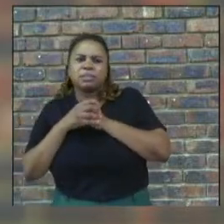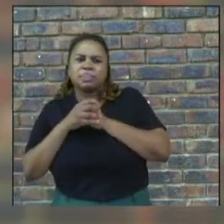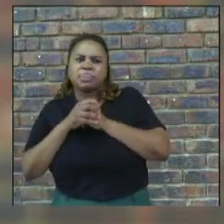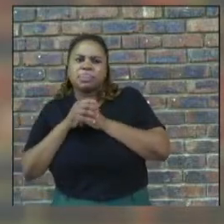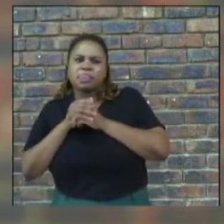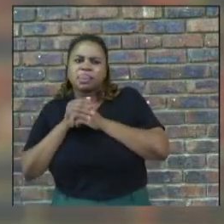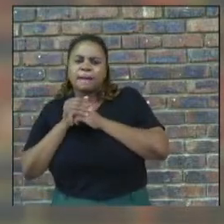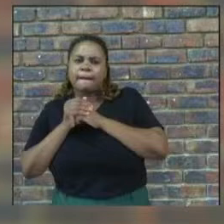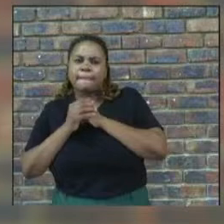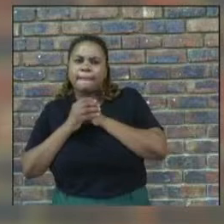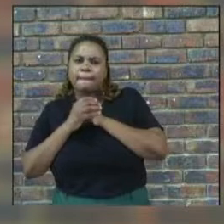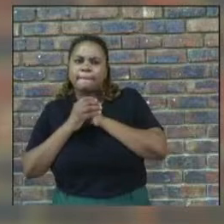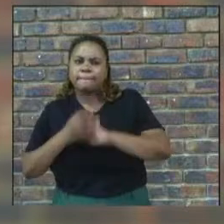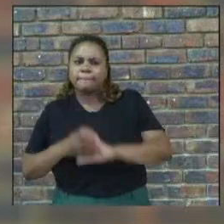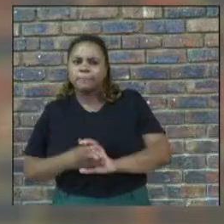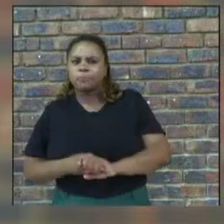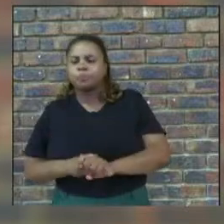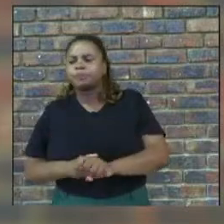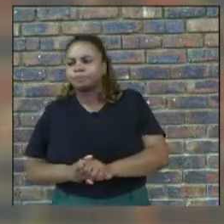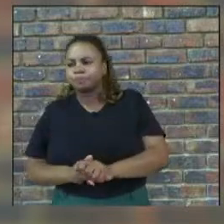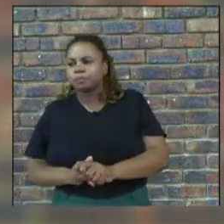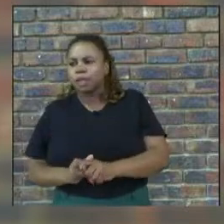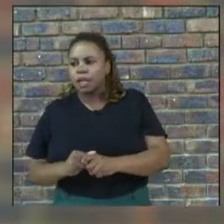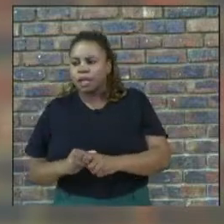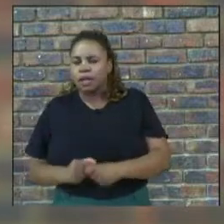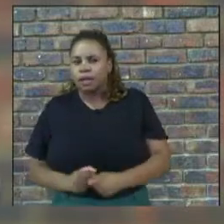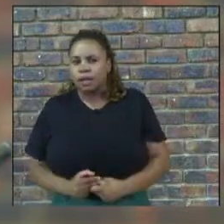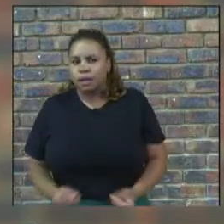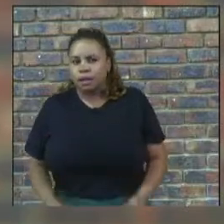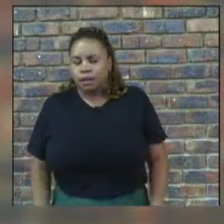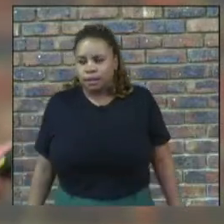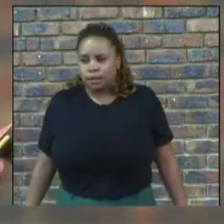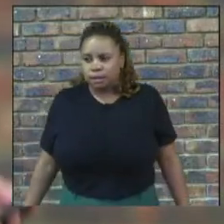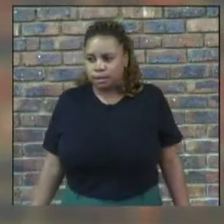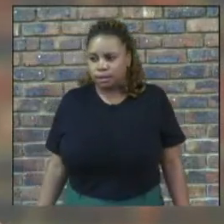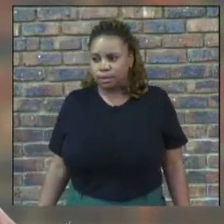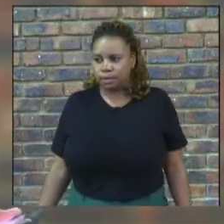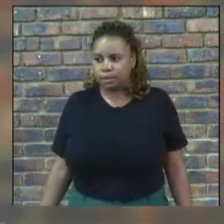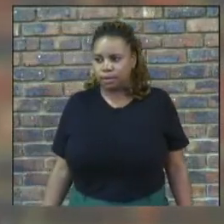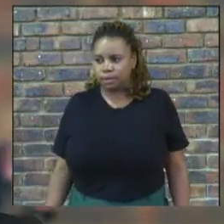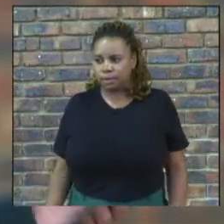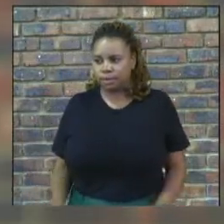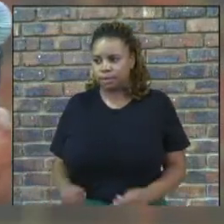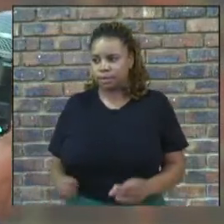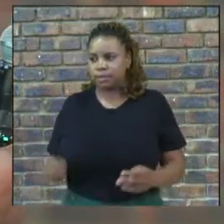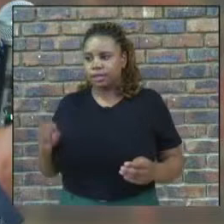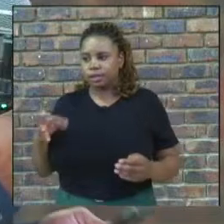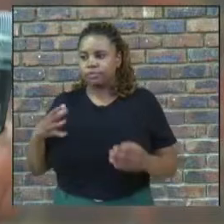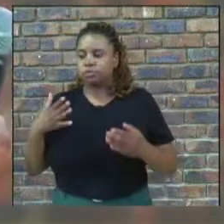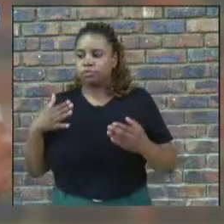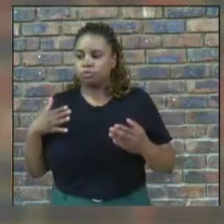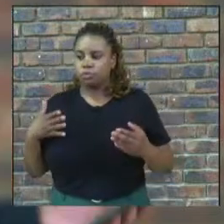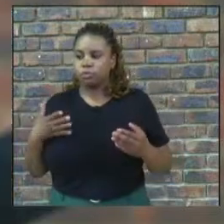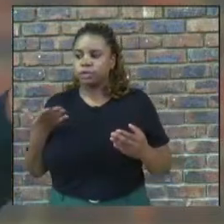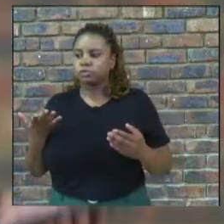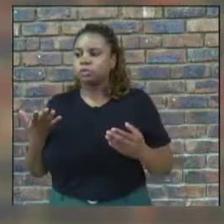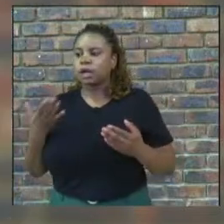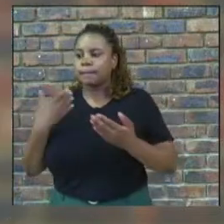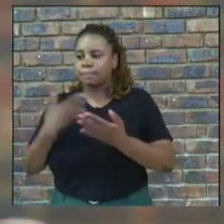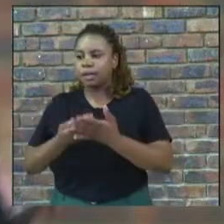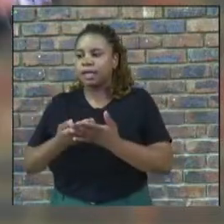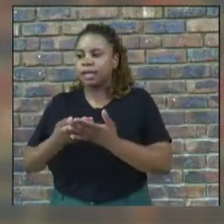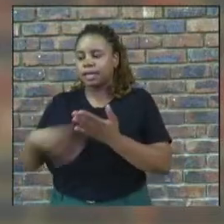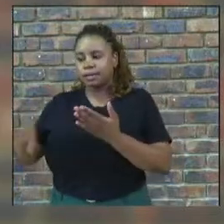Mitswedi Business Forum, right? So we're using their offices. So anyone who wants to apply and they're local, they can go to the offices and actually apply. So on the